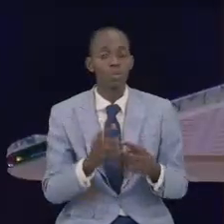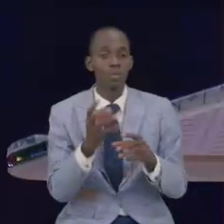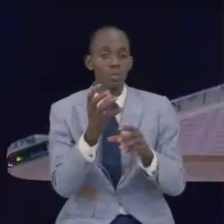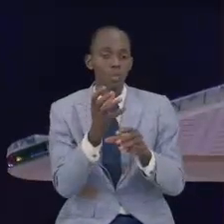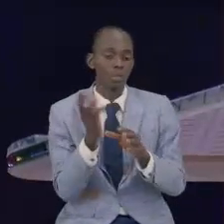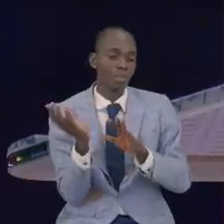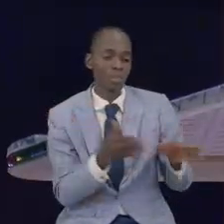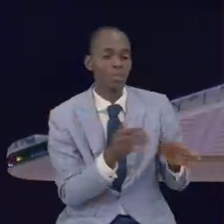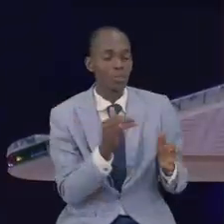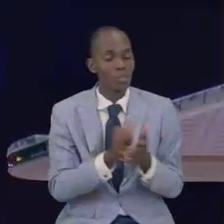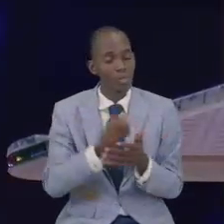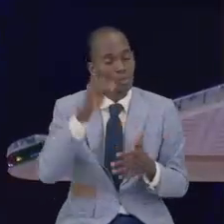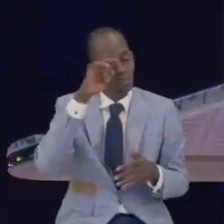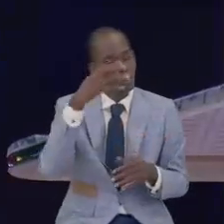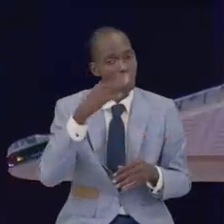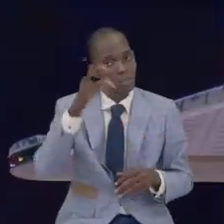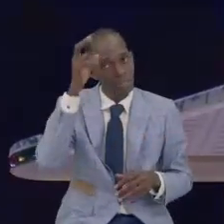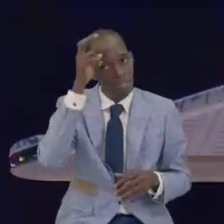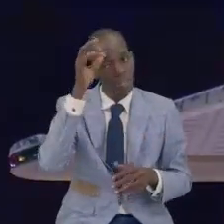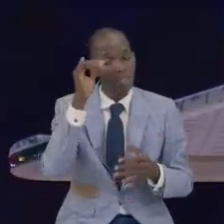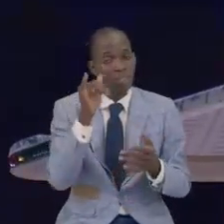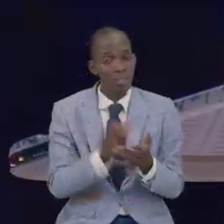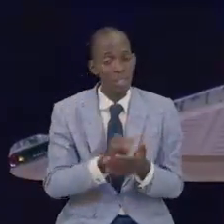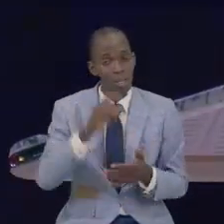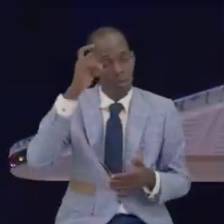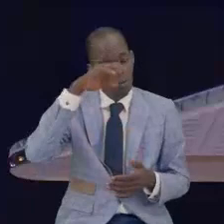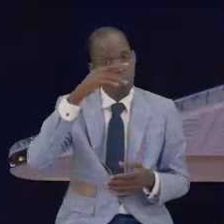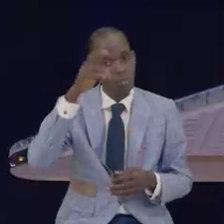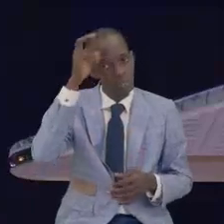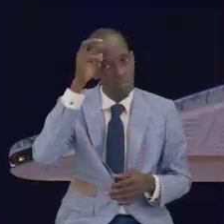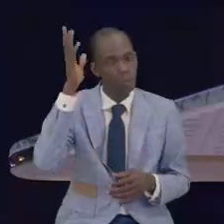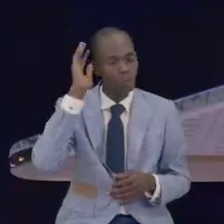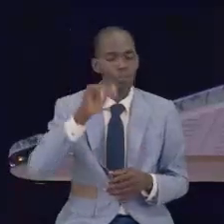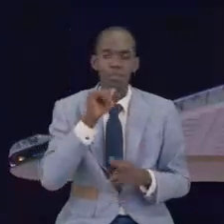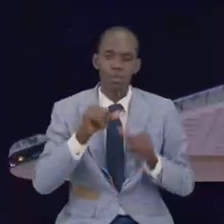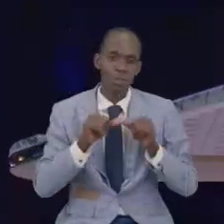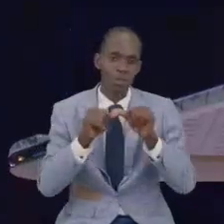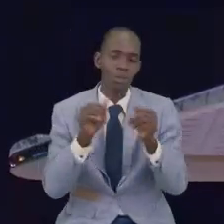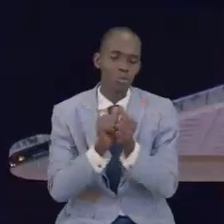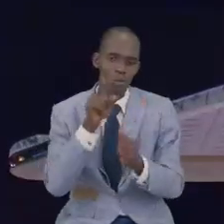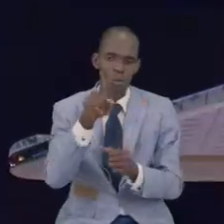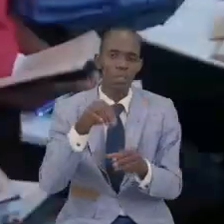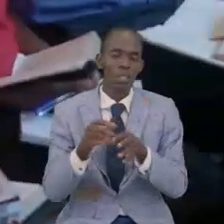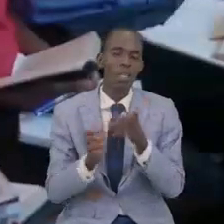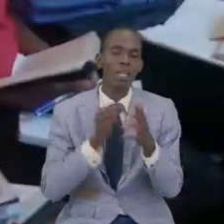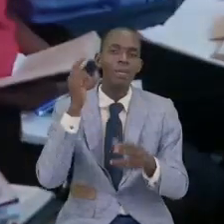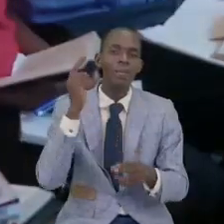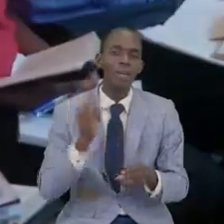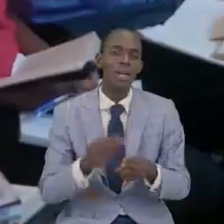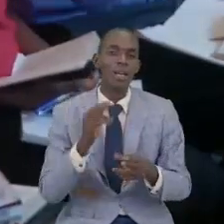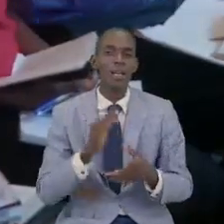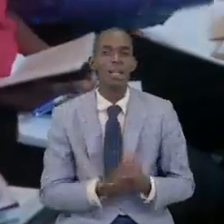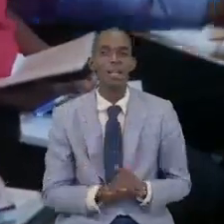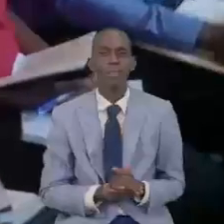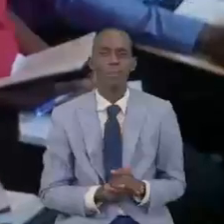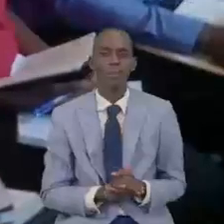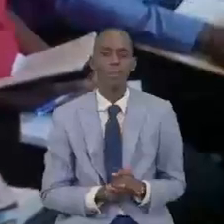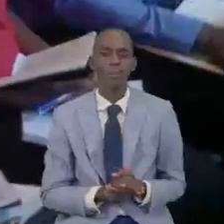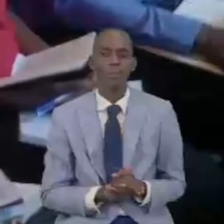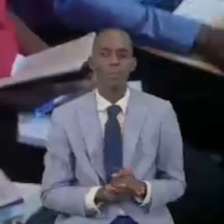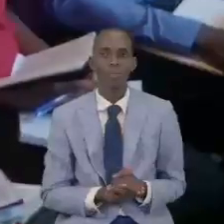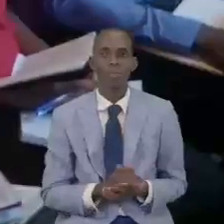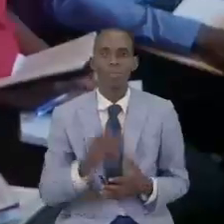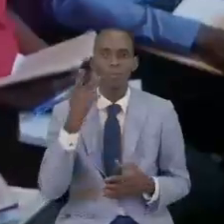of the devil. That wisdom of the devil will not continue with you in Jesus' name. Look at